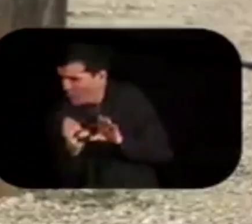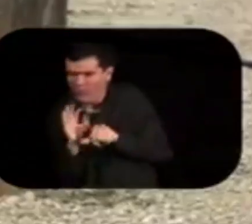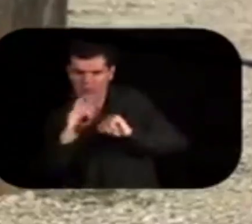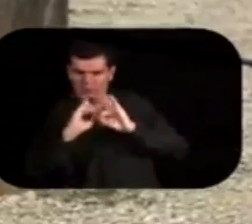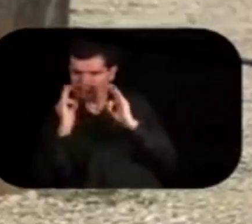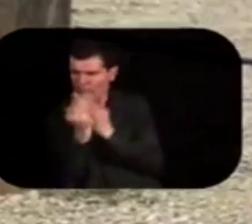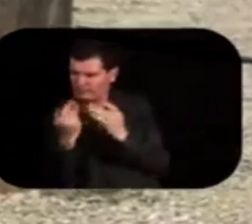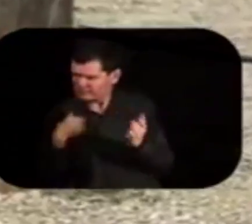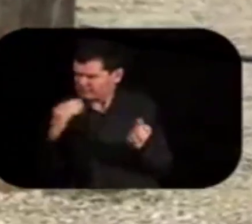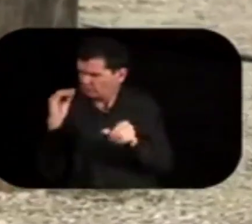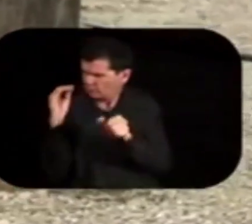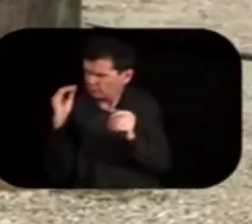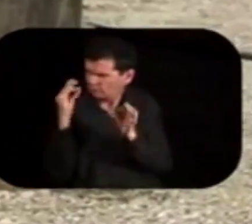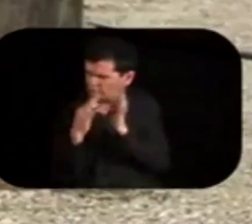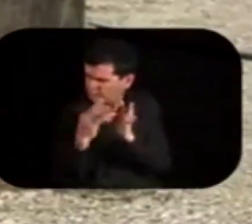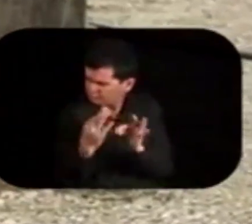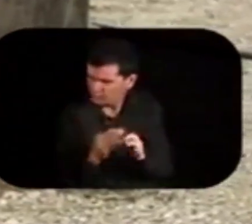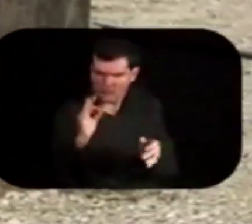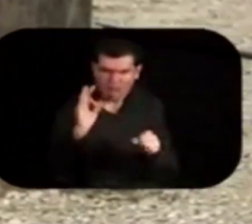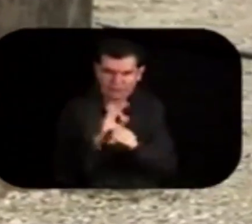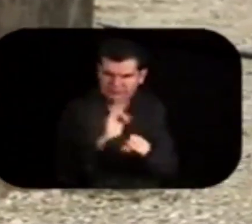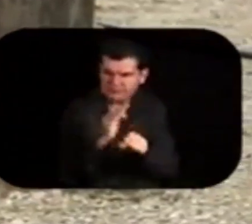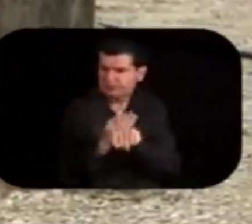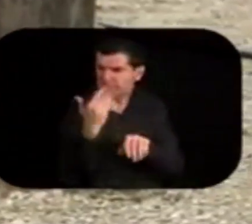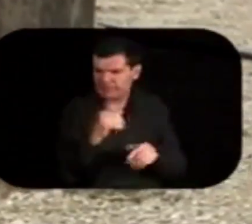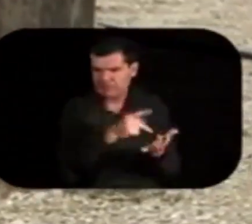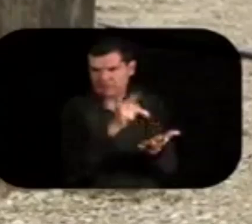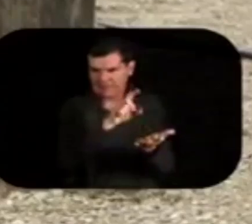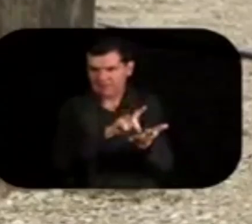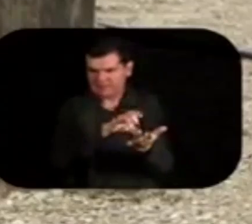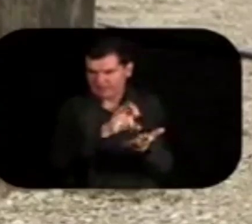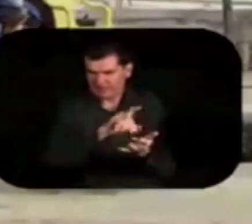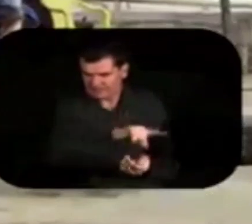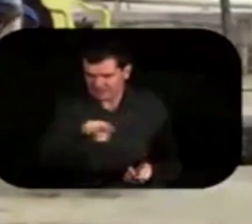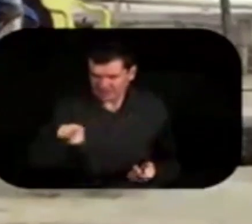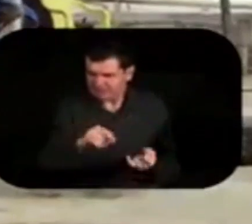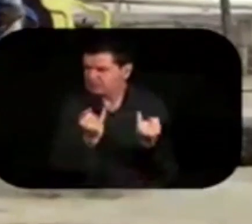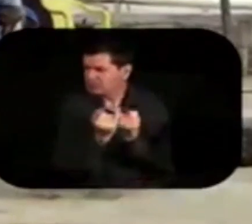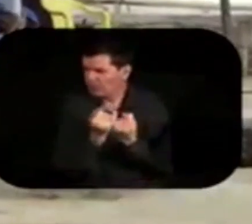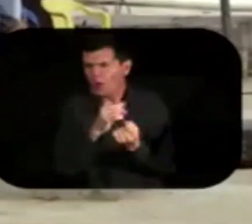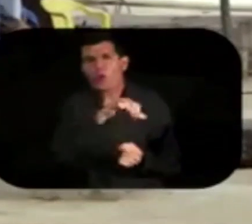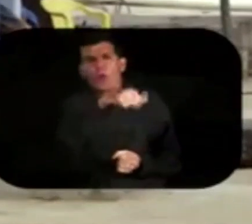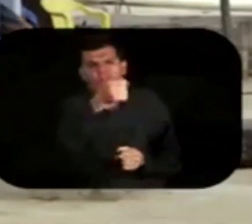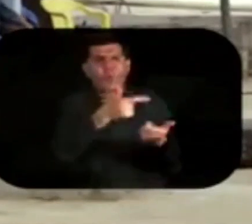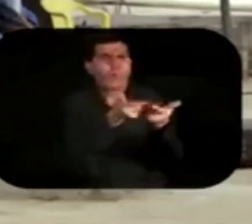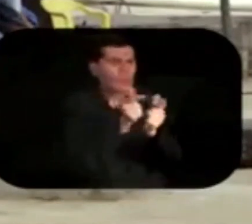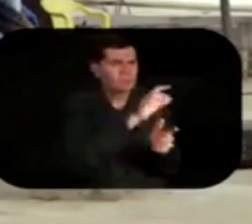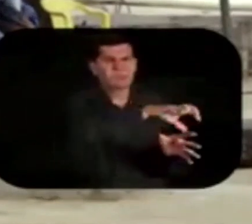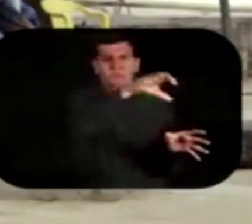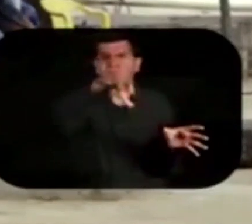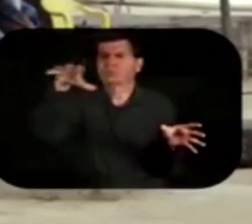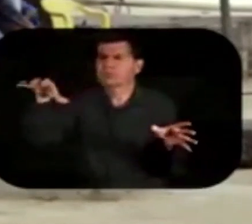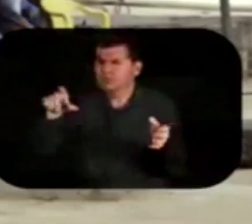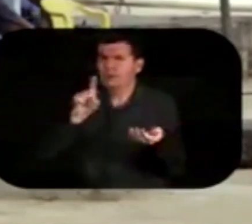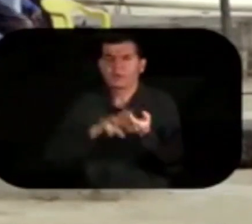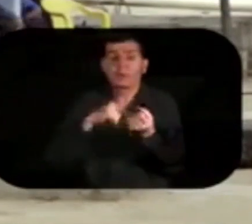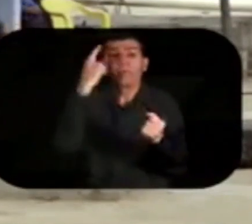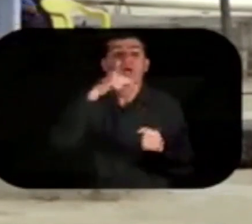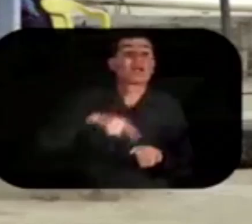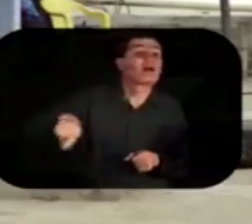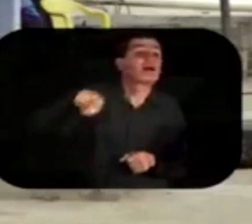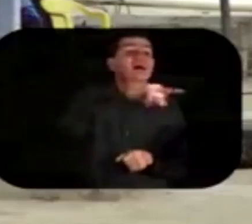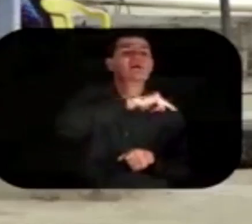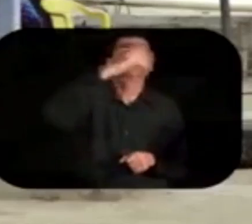that they can help them constantly, those people with disabilities, and even to other